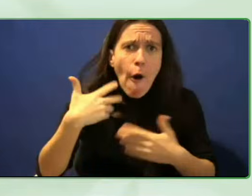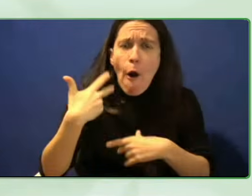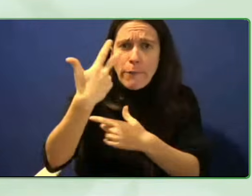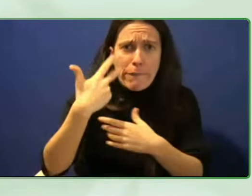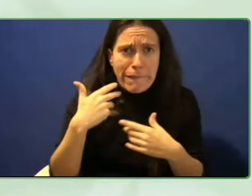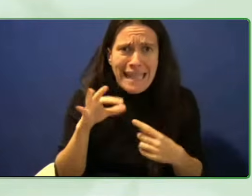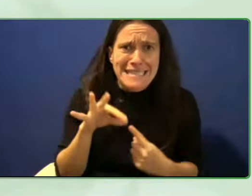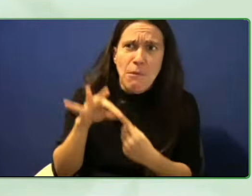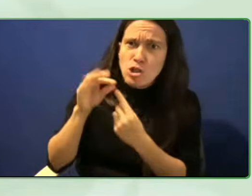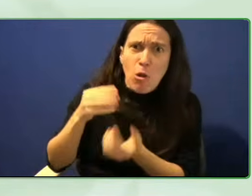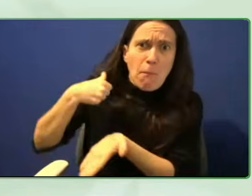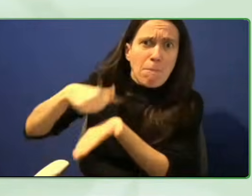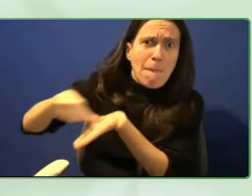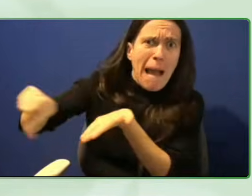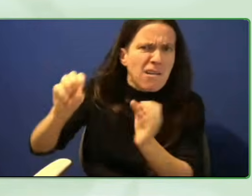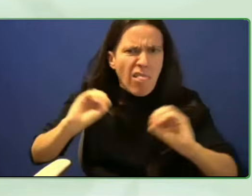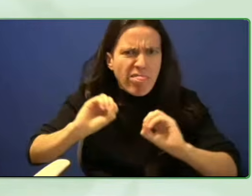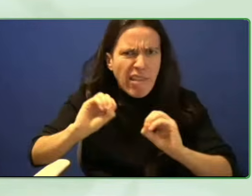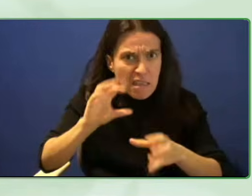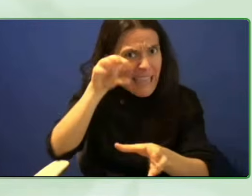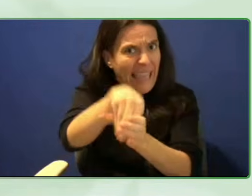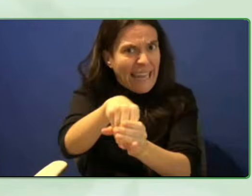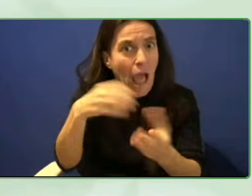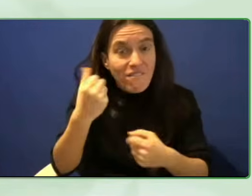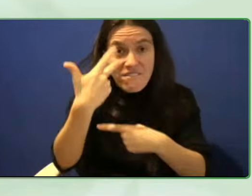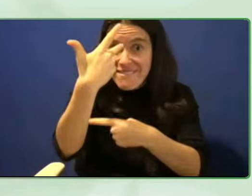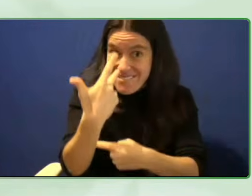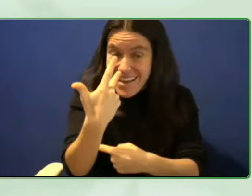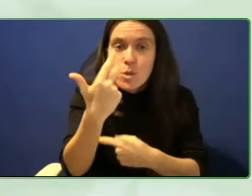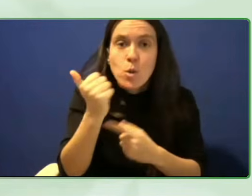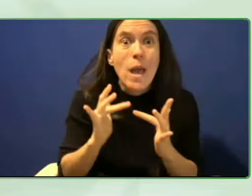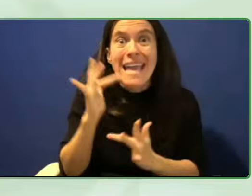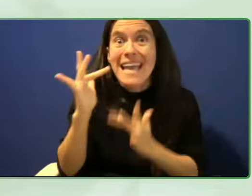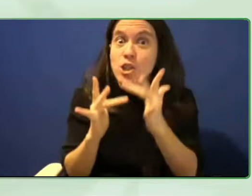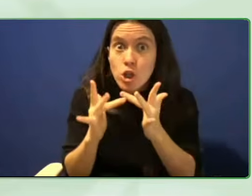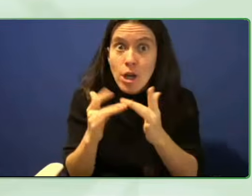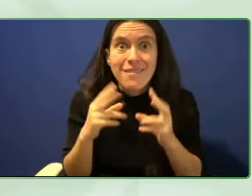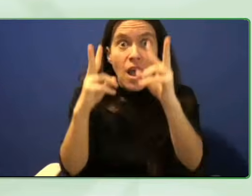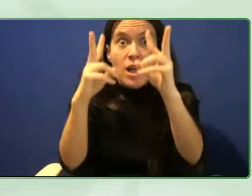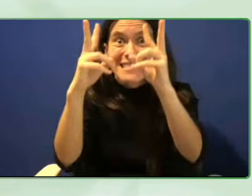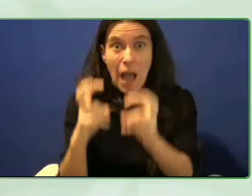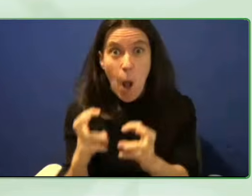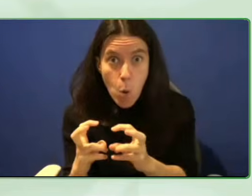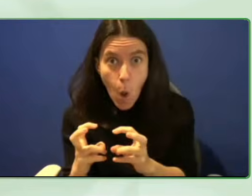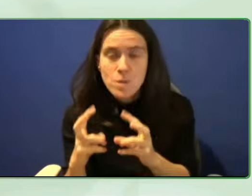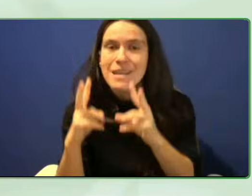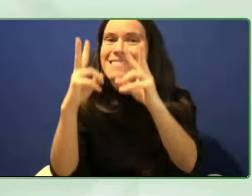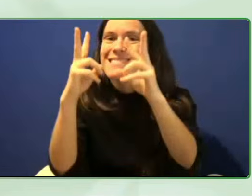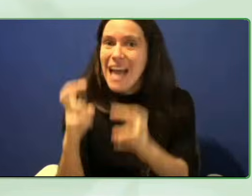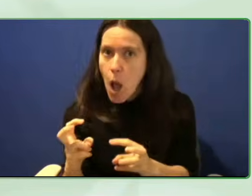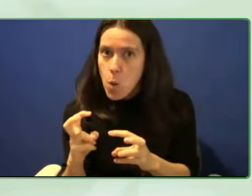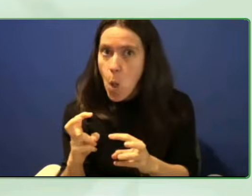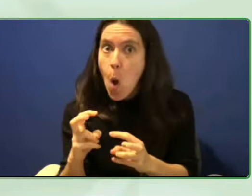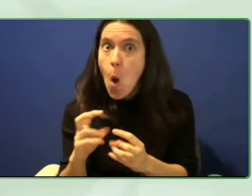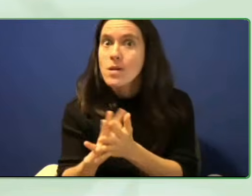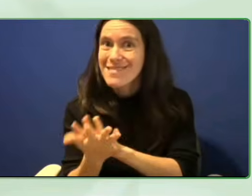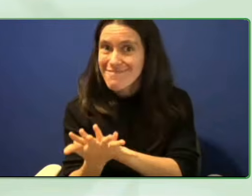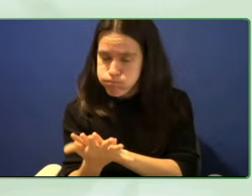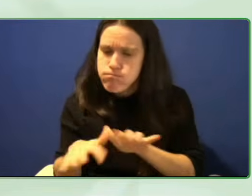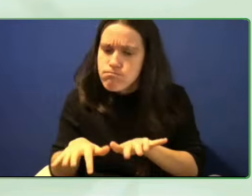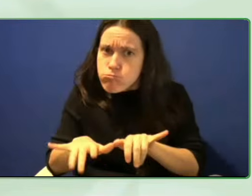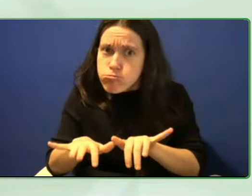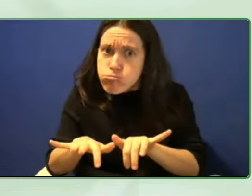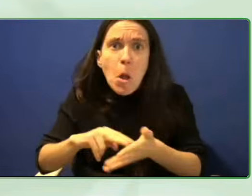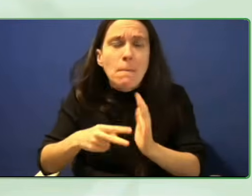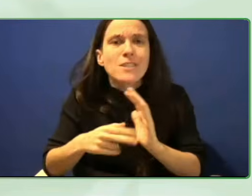kind of makes things a little bit easier. As long as you've got access to the internet, you can download a file and install it on the device. You don't need to have a